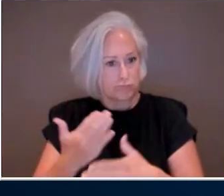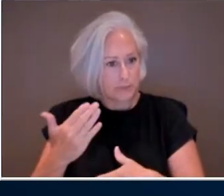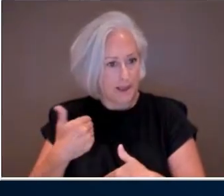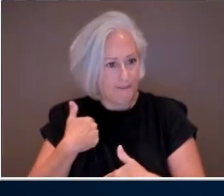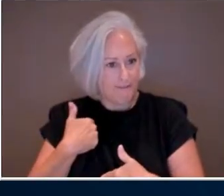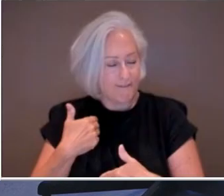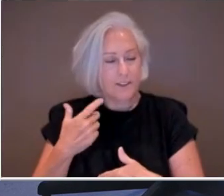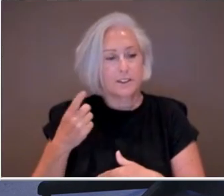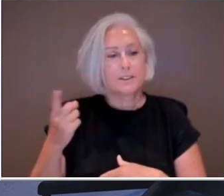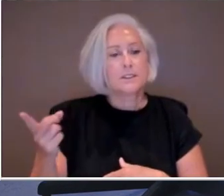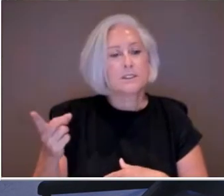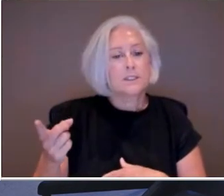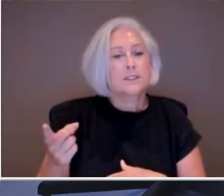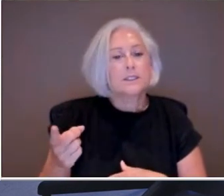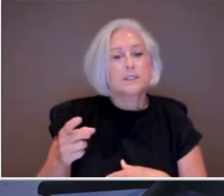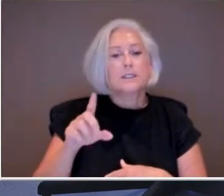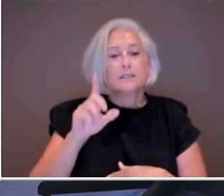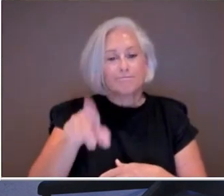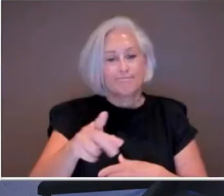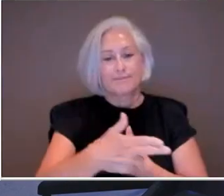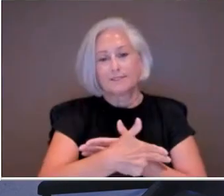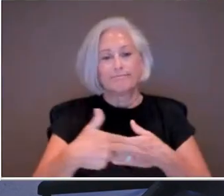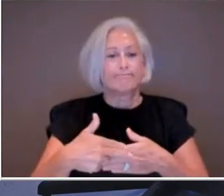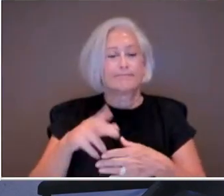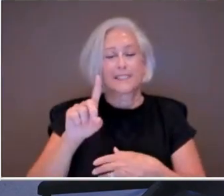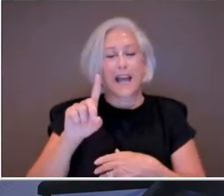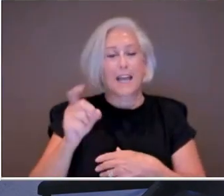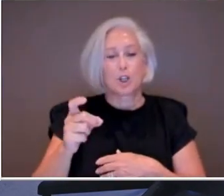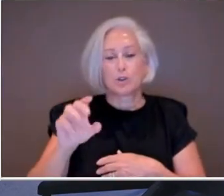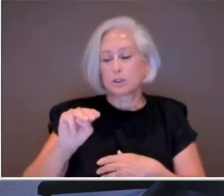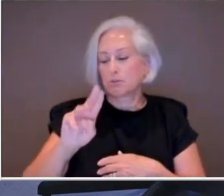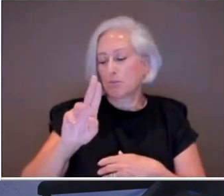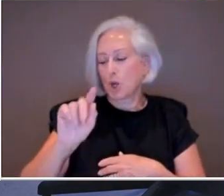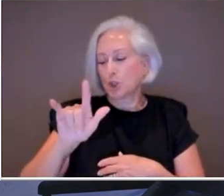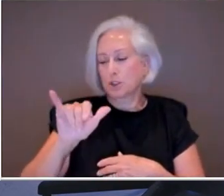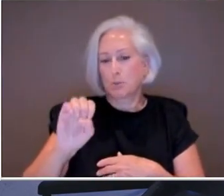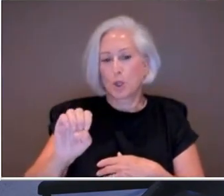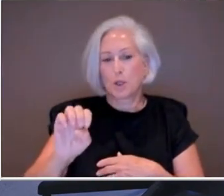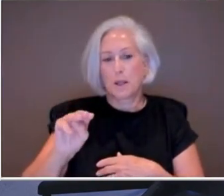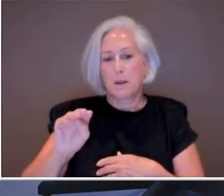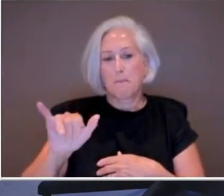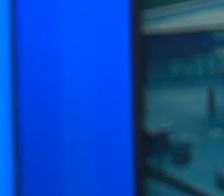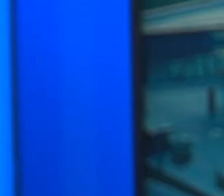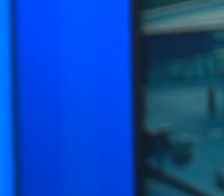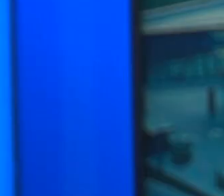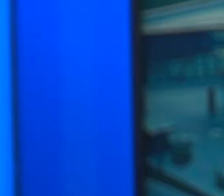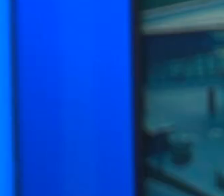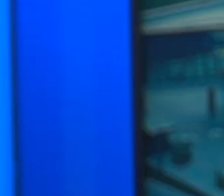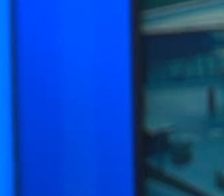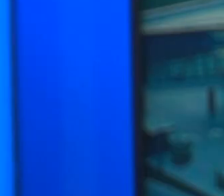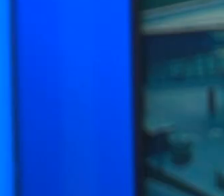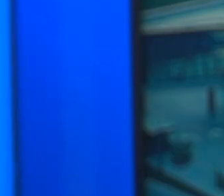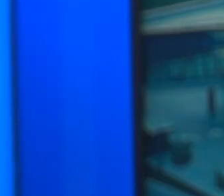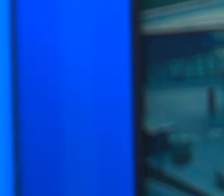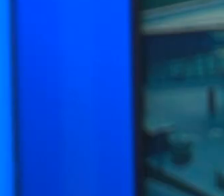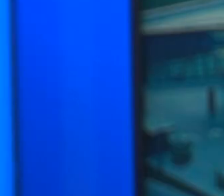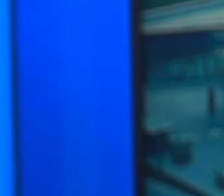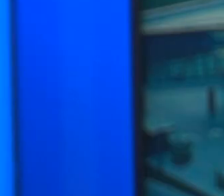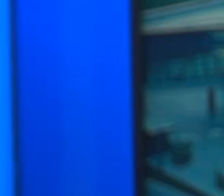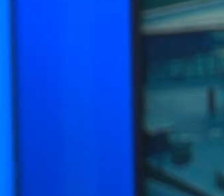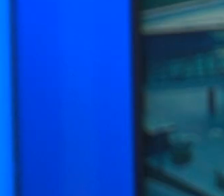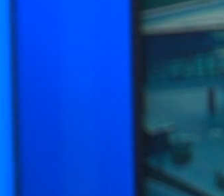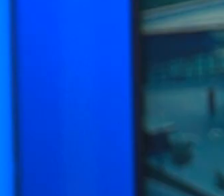myeloma. Yeah. How do you explain that to a patient? Yeah, absolutely. I mean, first of all, we try to be